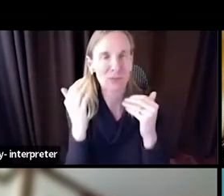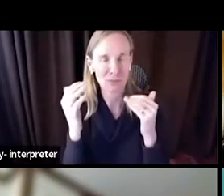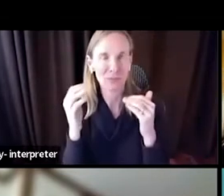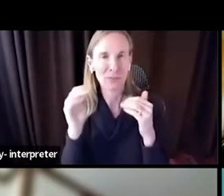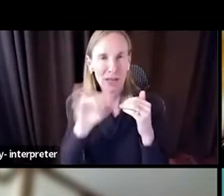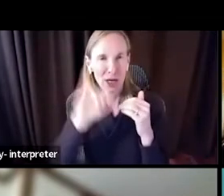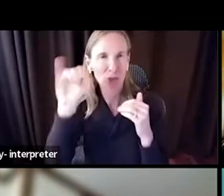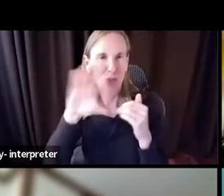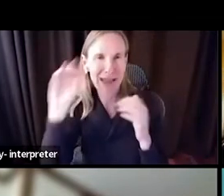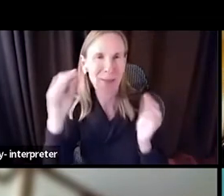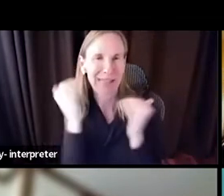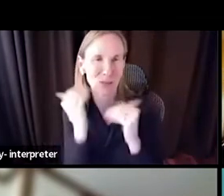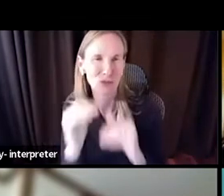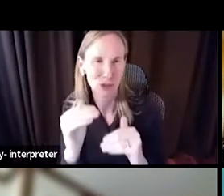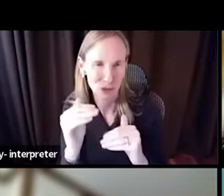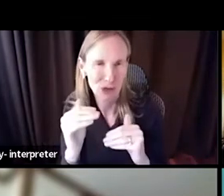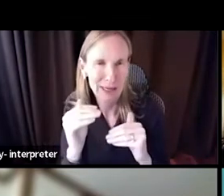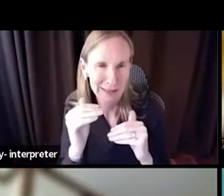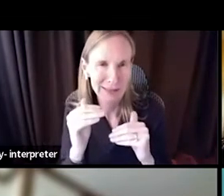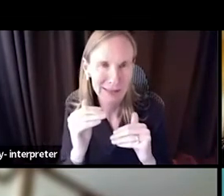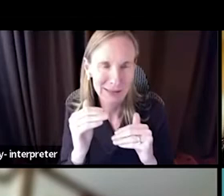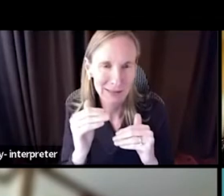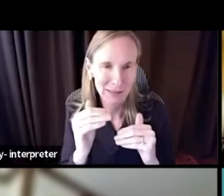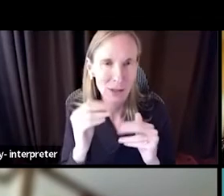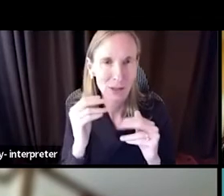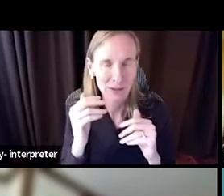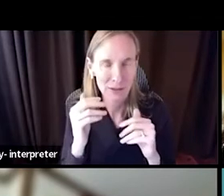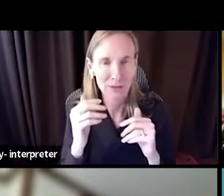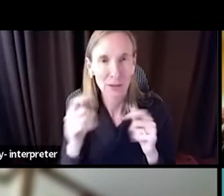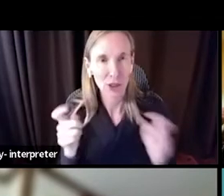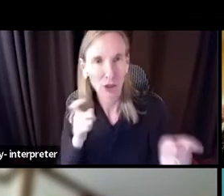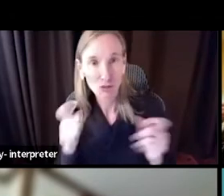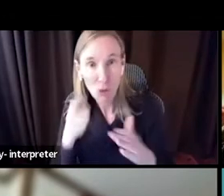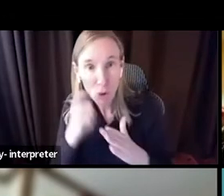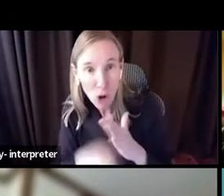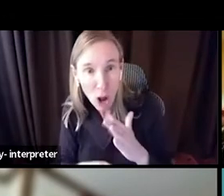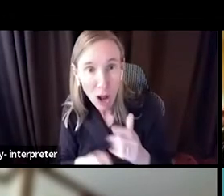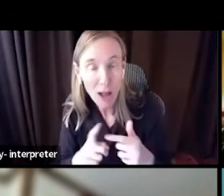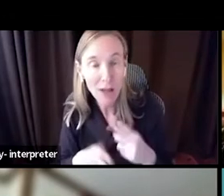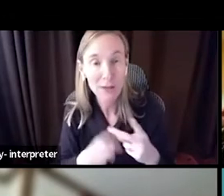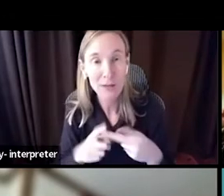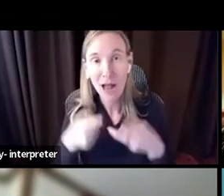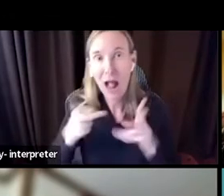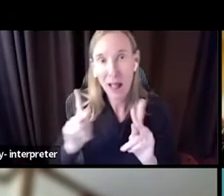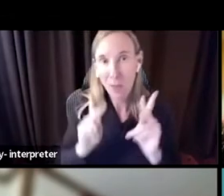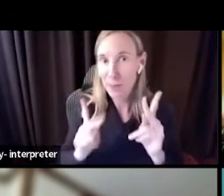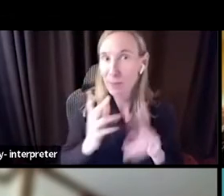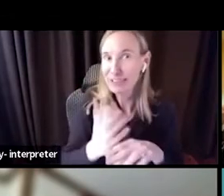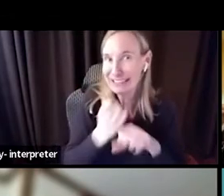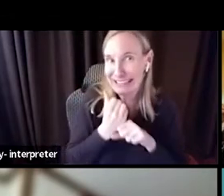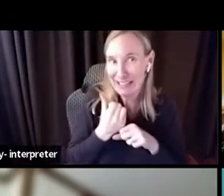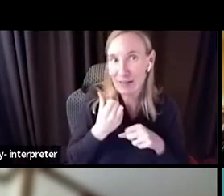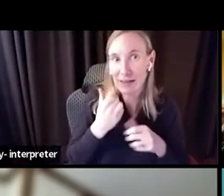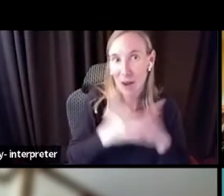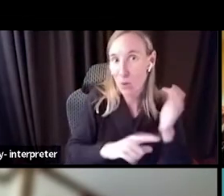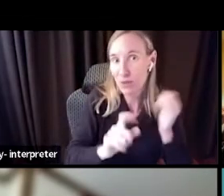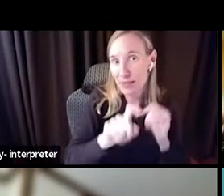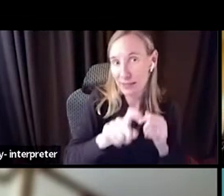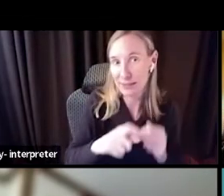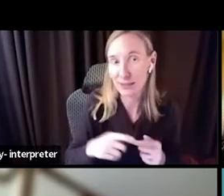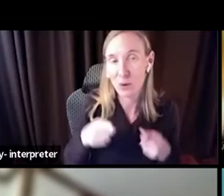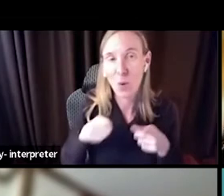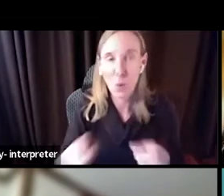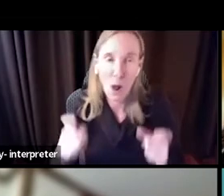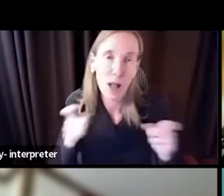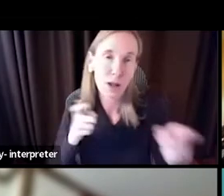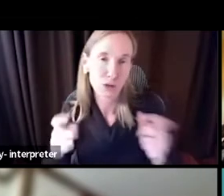utilization management techniques that, you know, control costs, but also allow people to access the benefit.